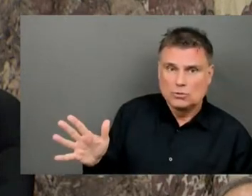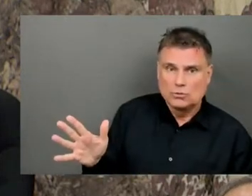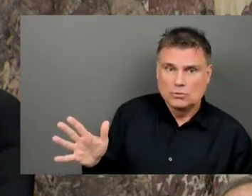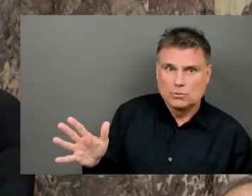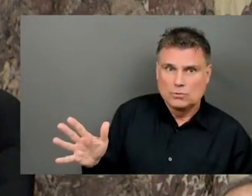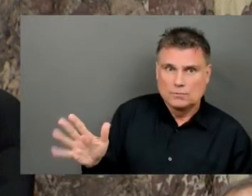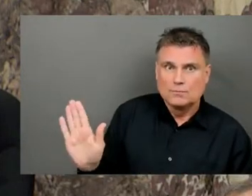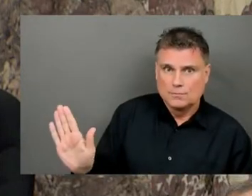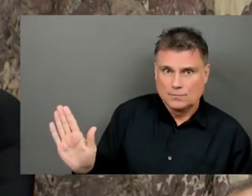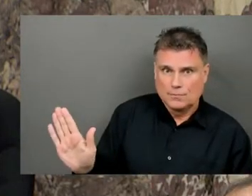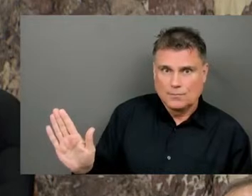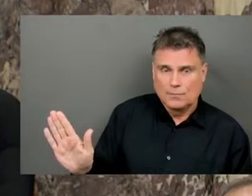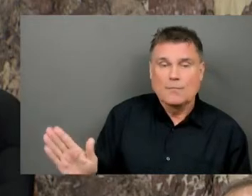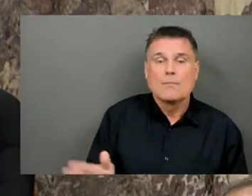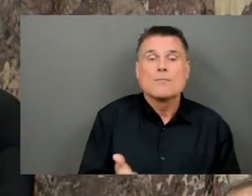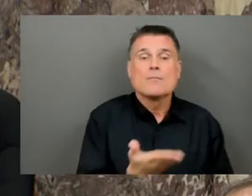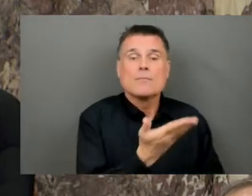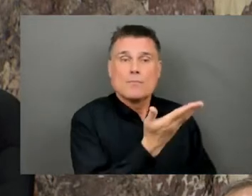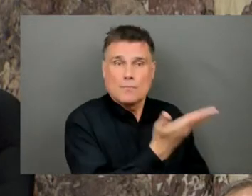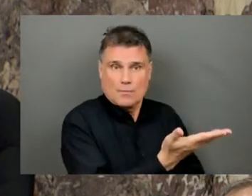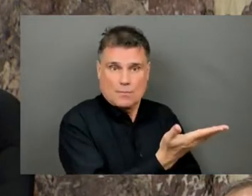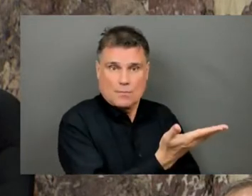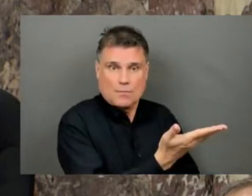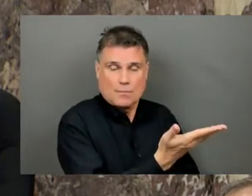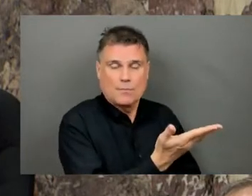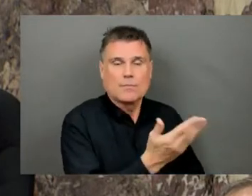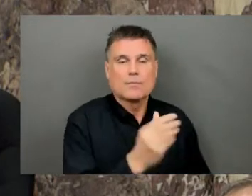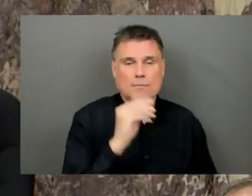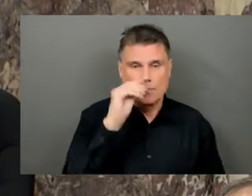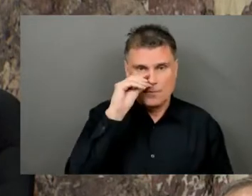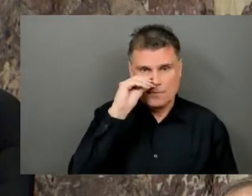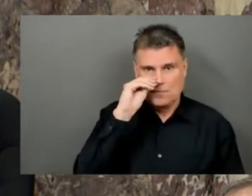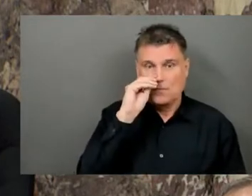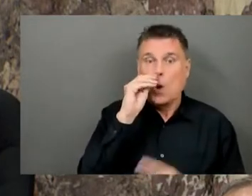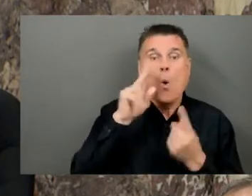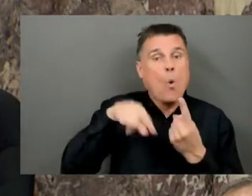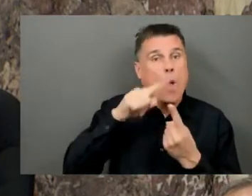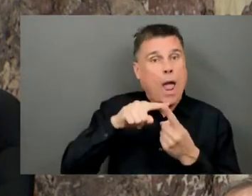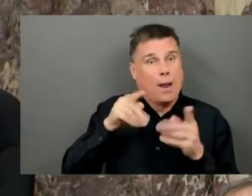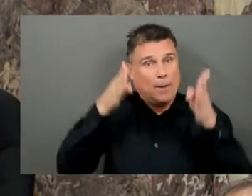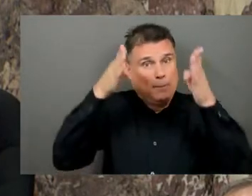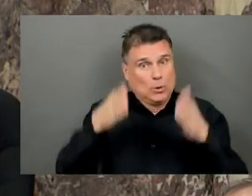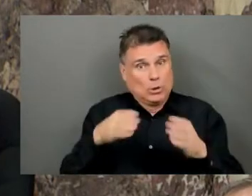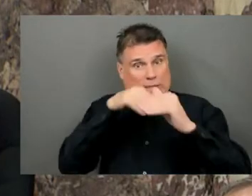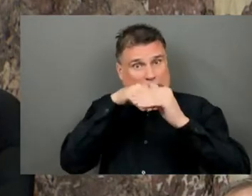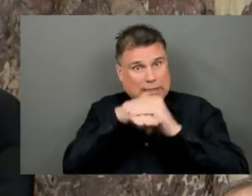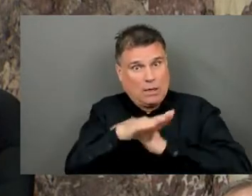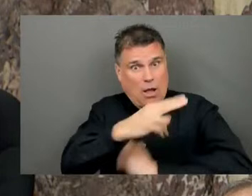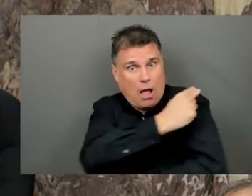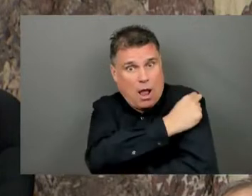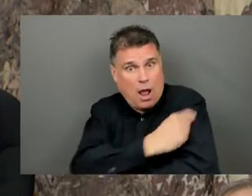we can to help them get better and to keep people safe. And that will continue to be our policy every day.